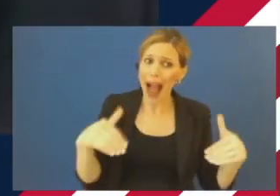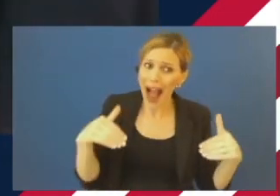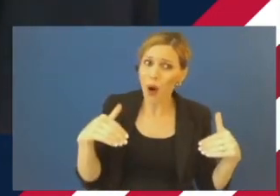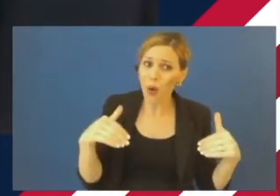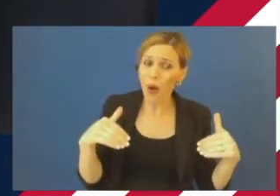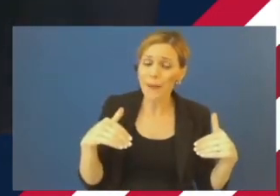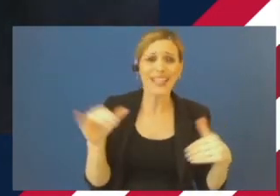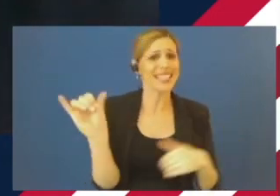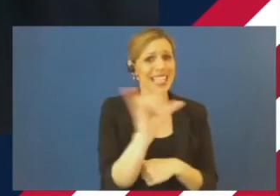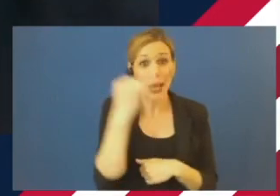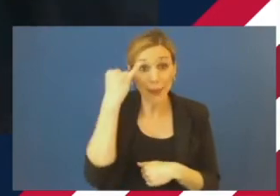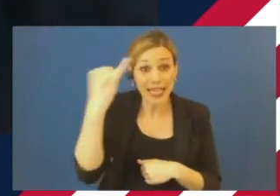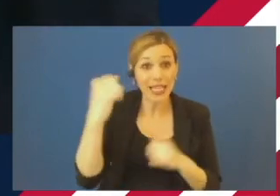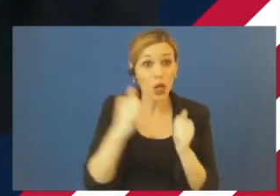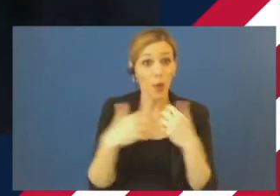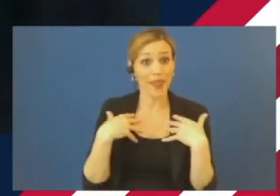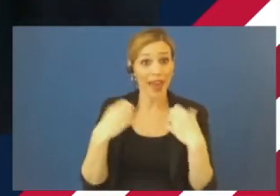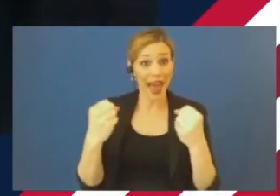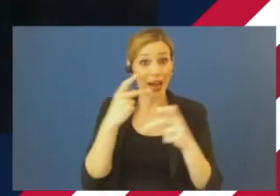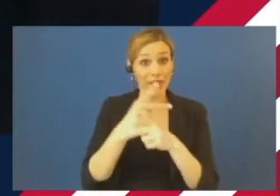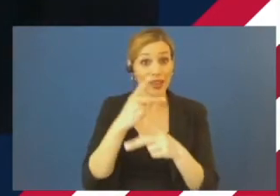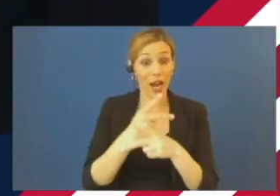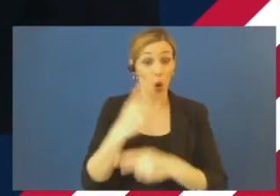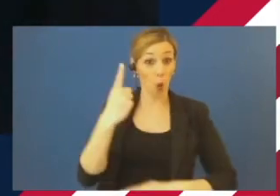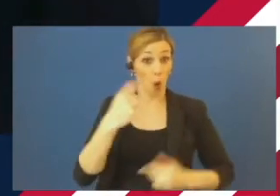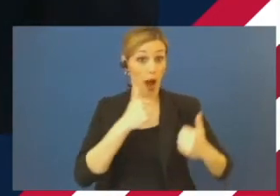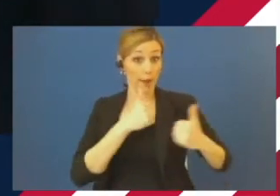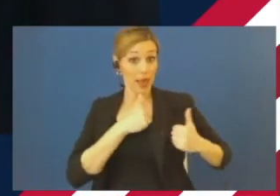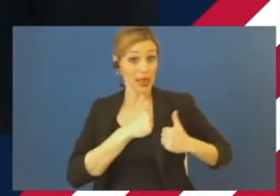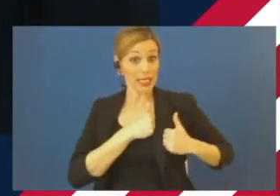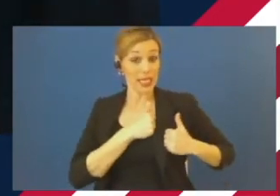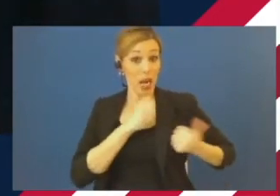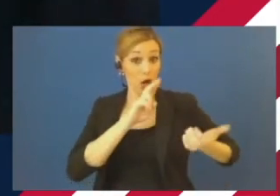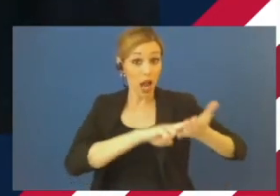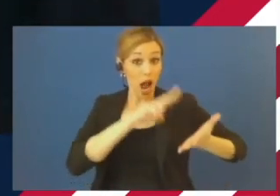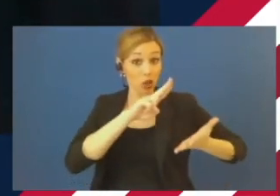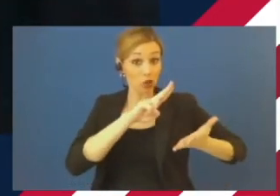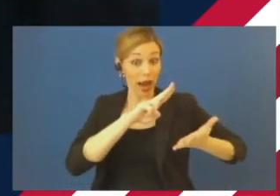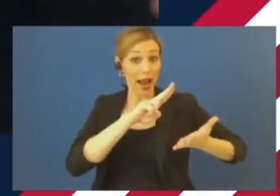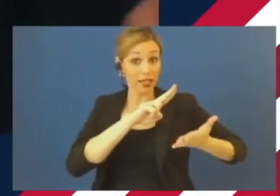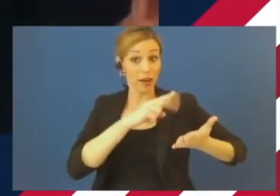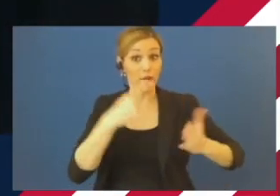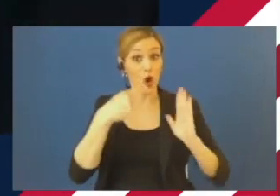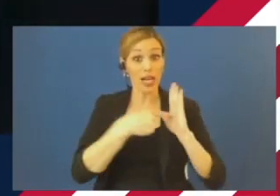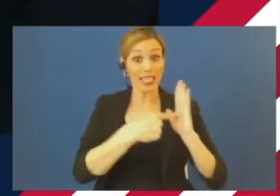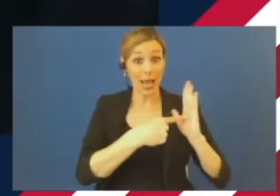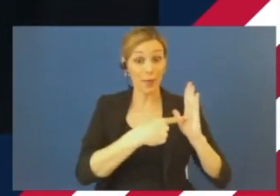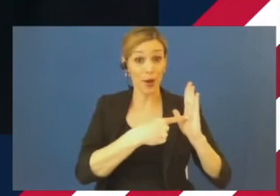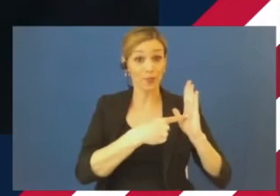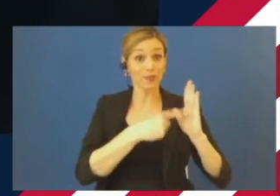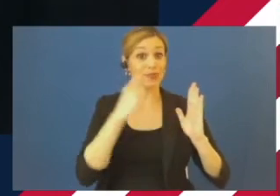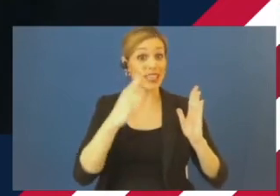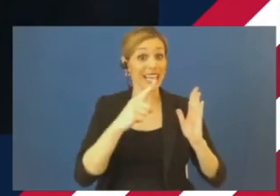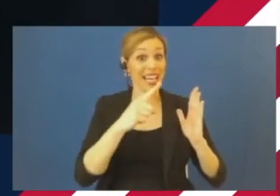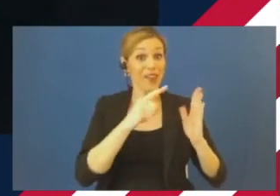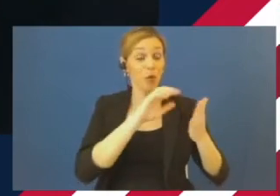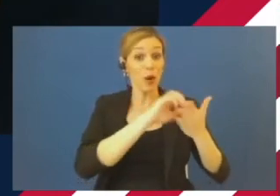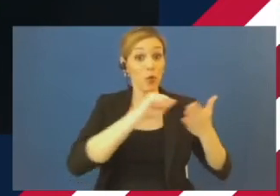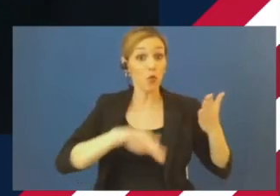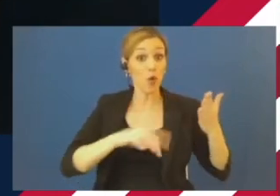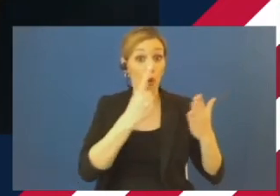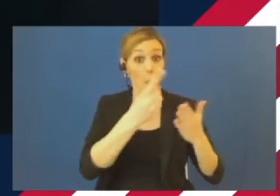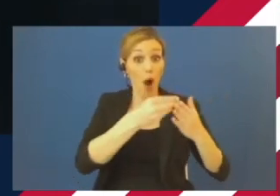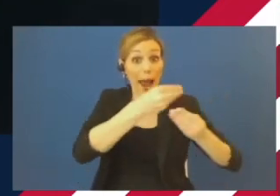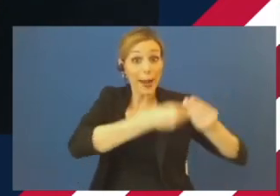you take one military contract from a bloated military budget, you can fund all